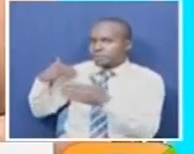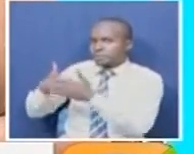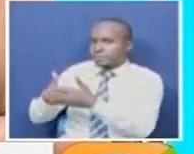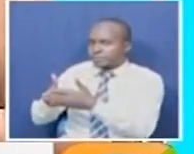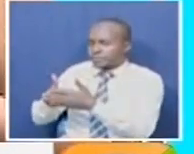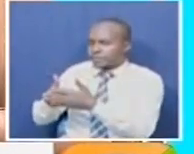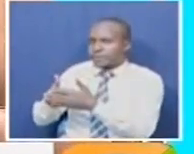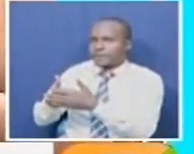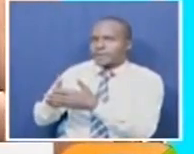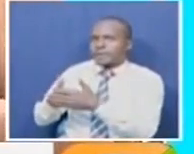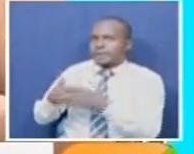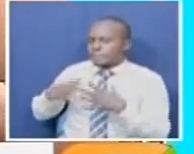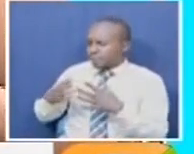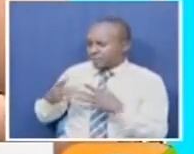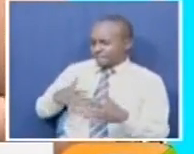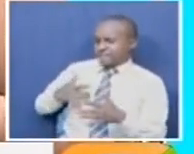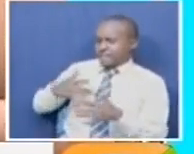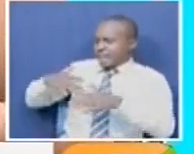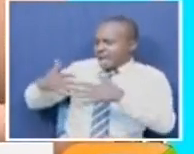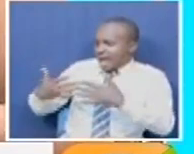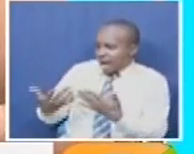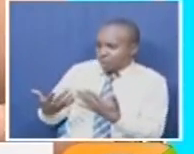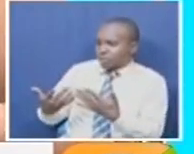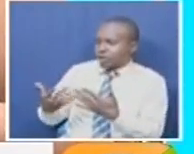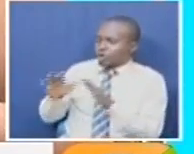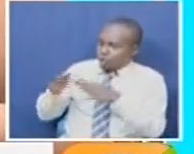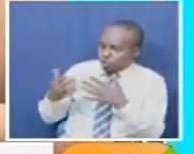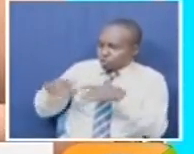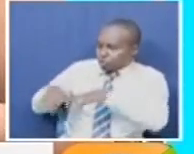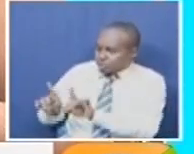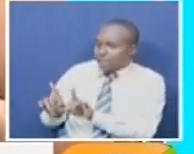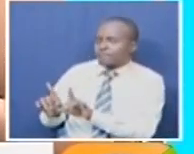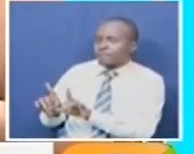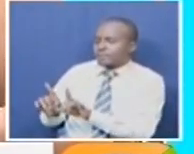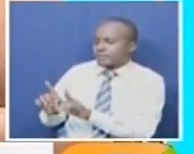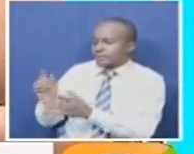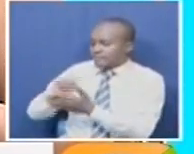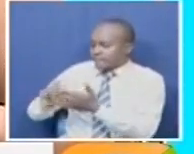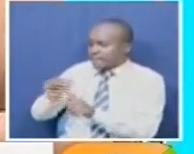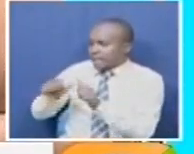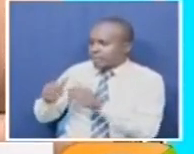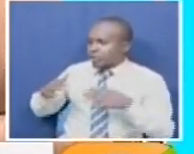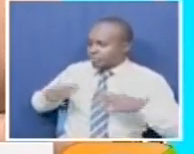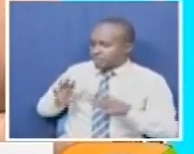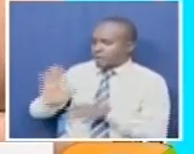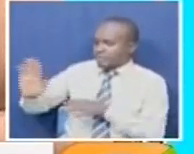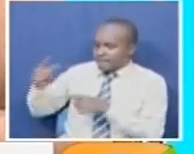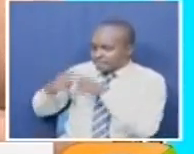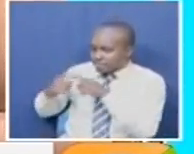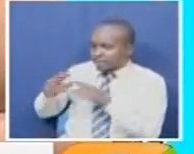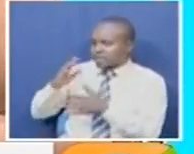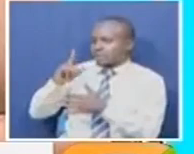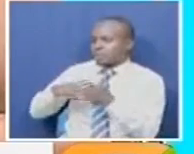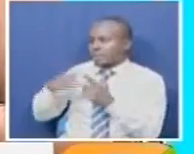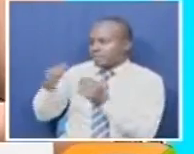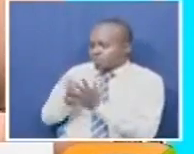reception, what has been the reaction to you actually writing down about people's experiences, what they've gone